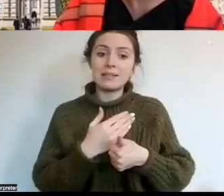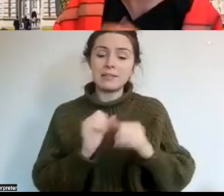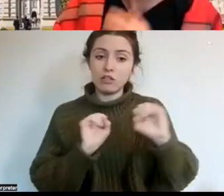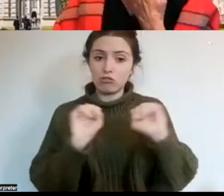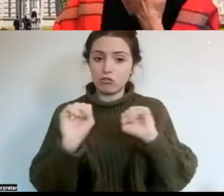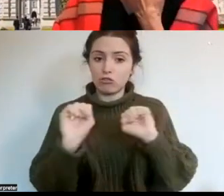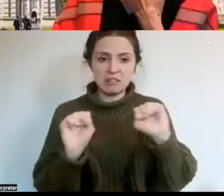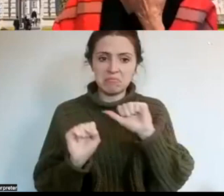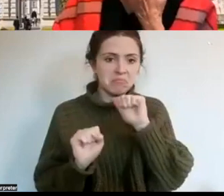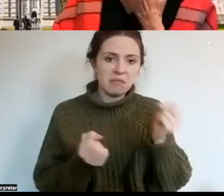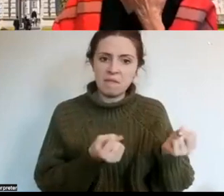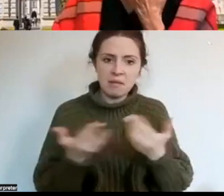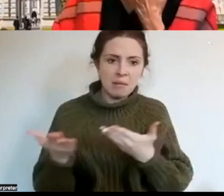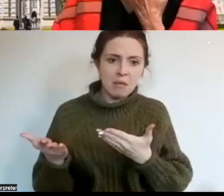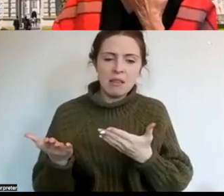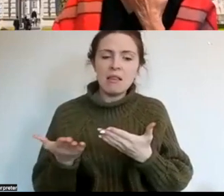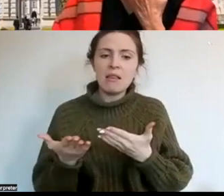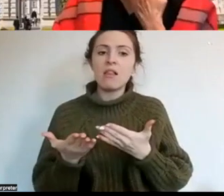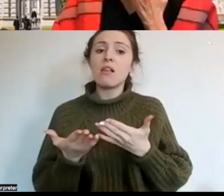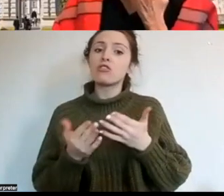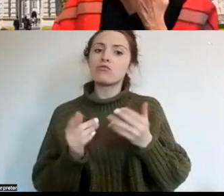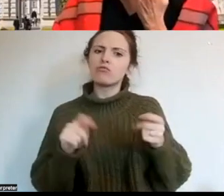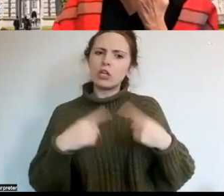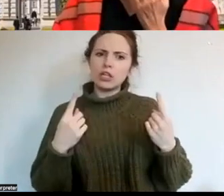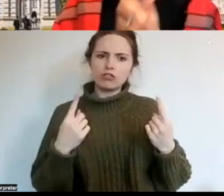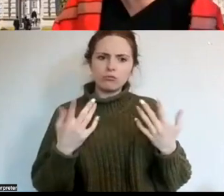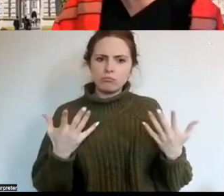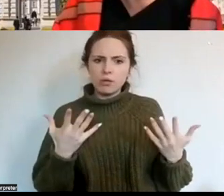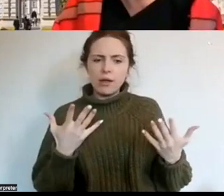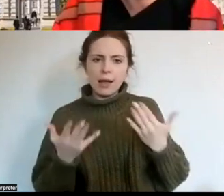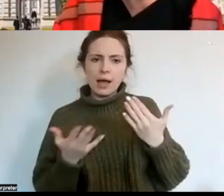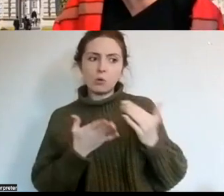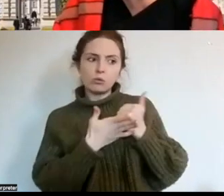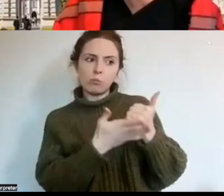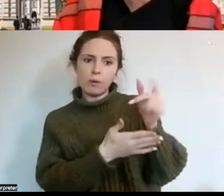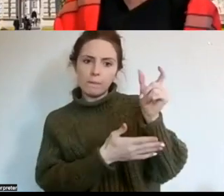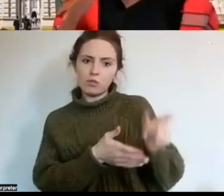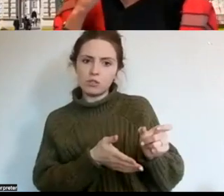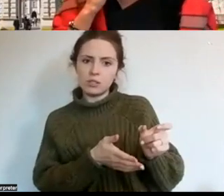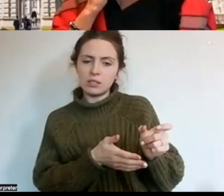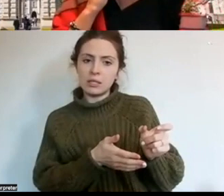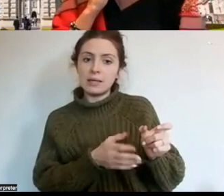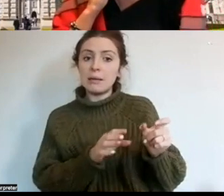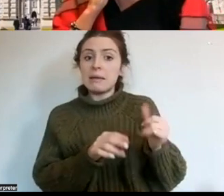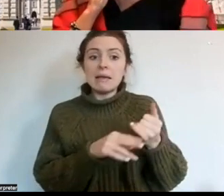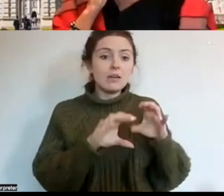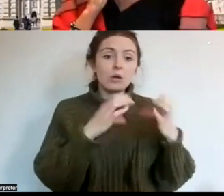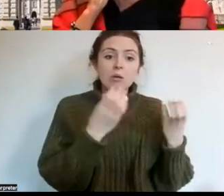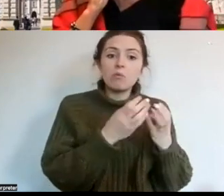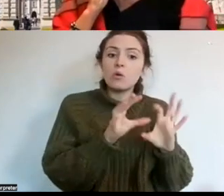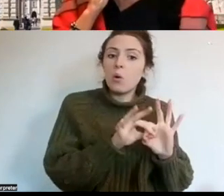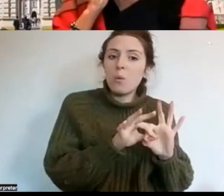not available, the challenge was, how do we look at, you know, supporting a person in a community home where traditionally